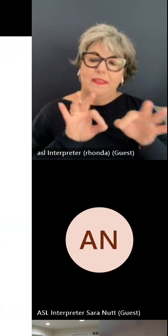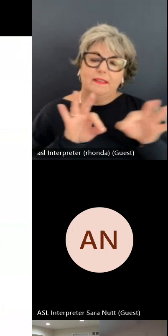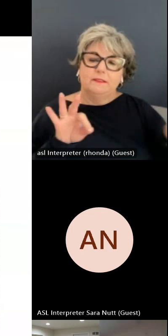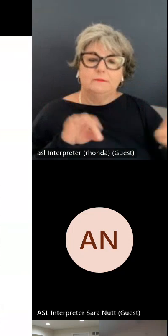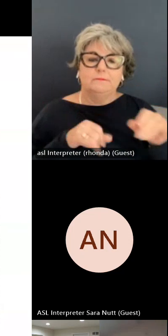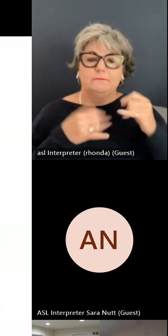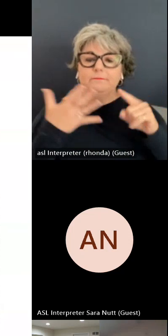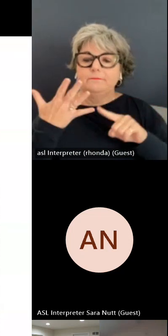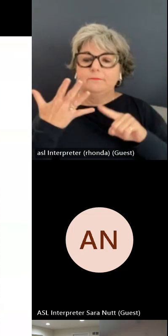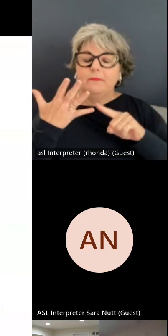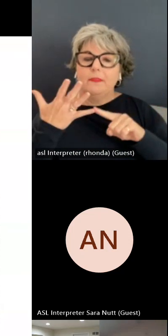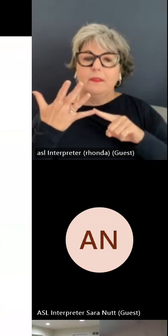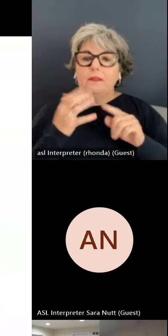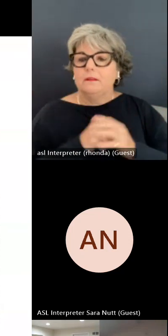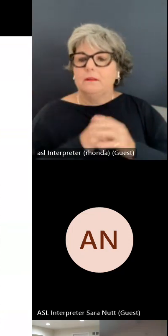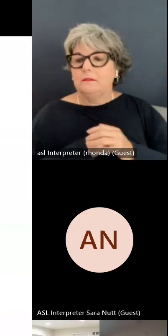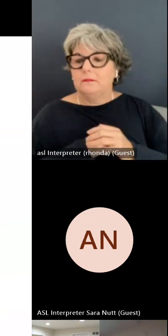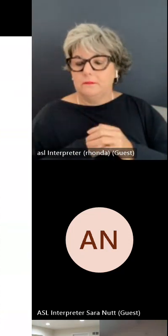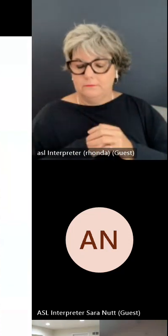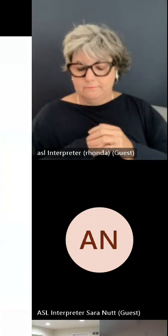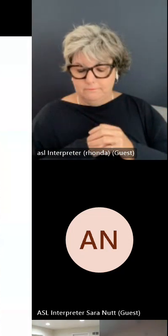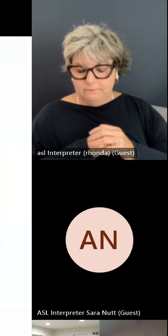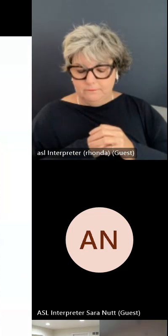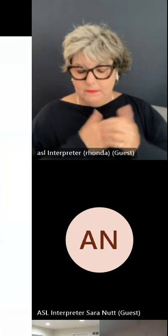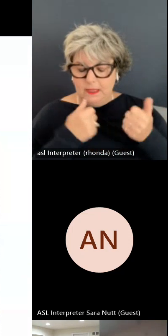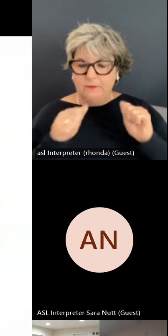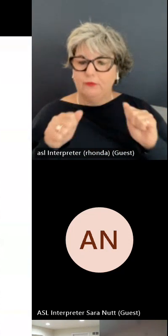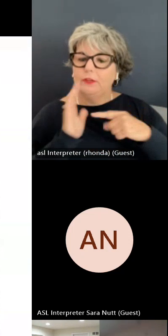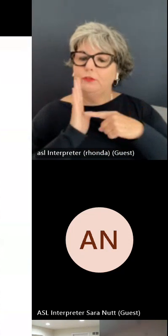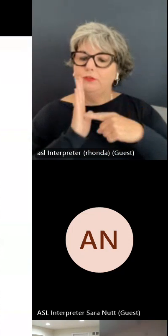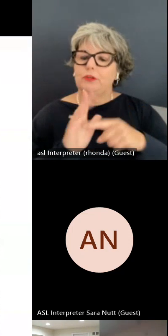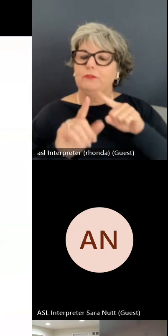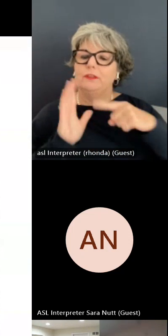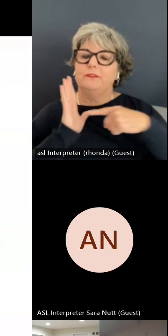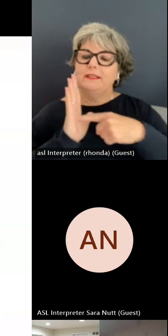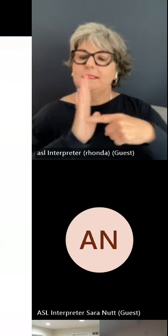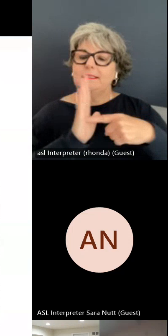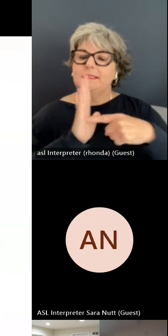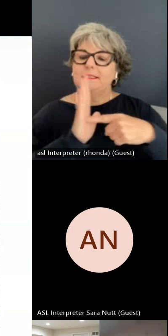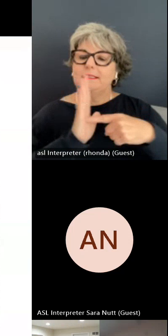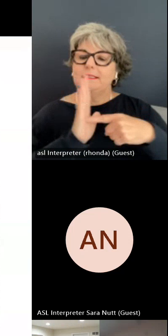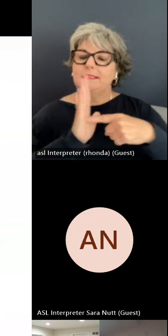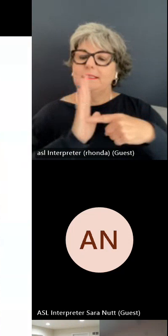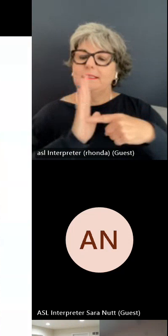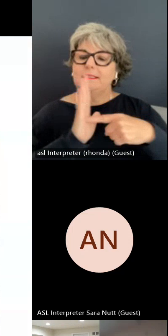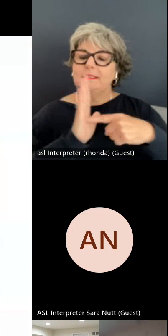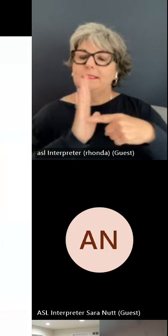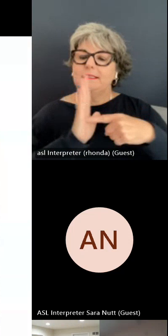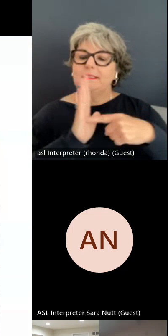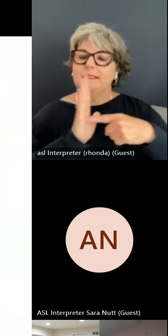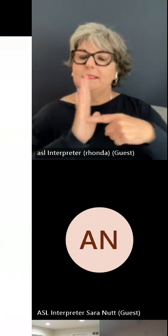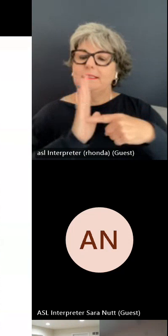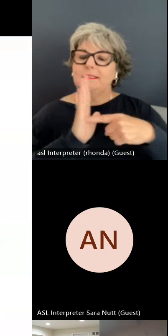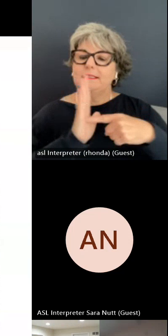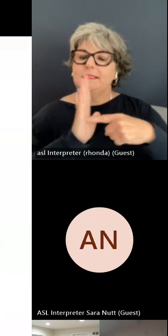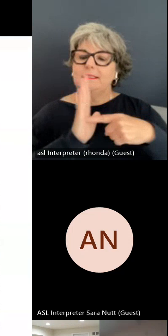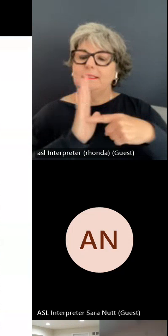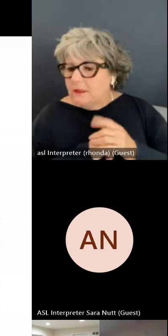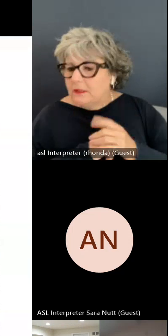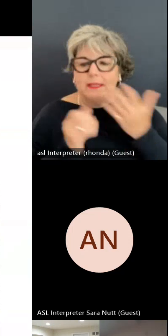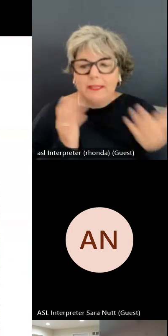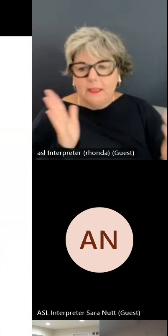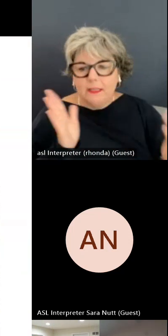So again, what I'm trying to give you just a few examples, but the trick is to go I'm saying this over and over